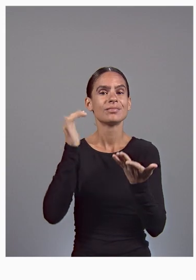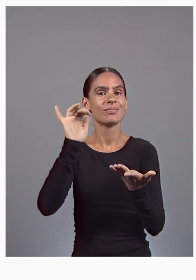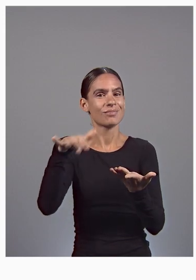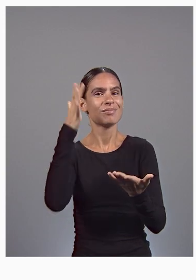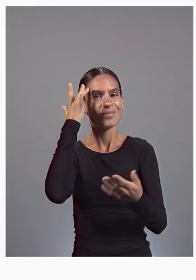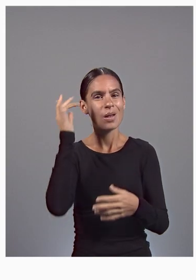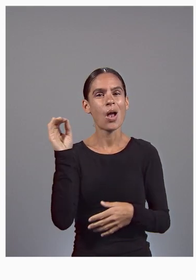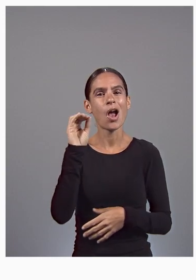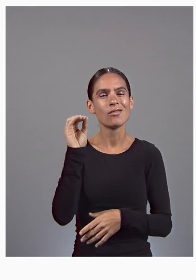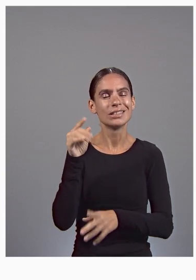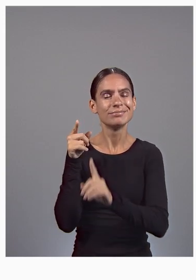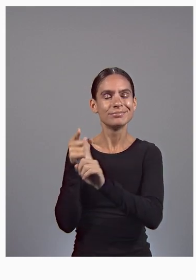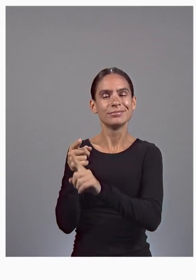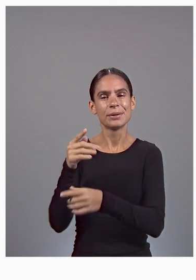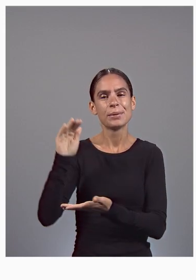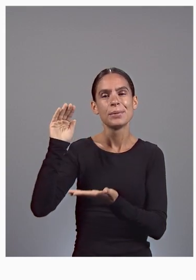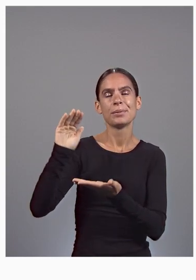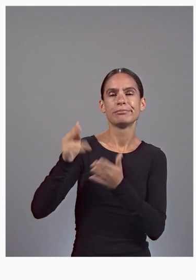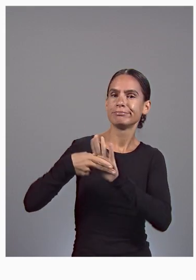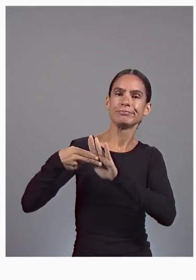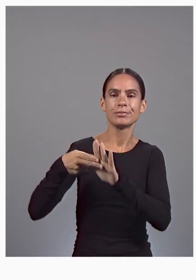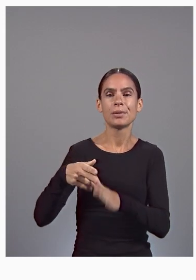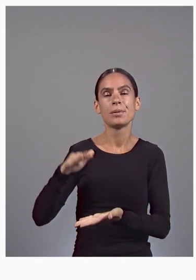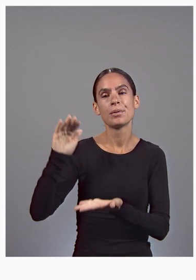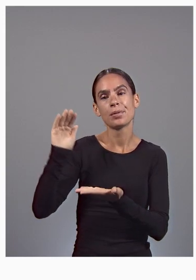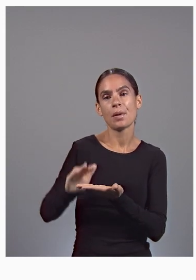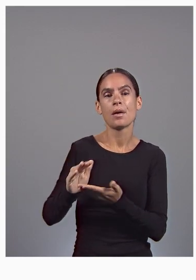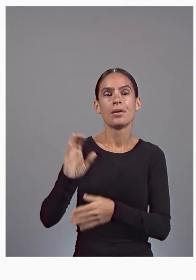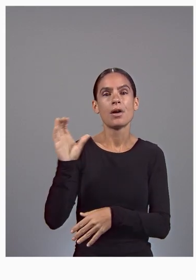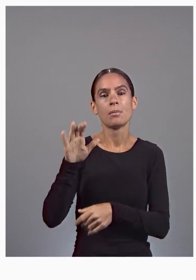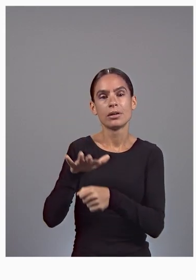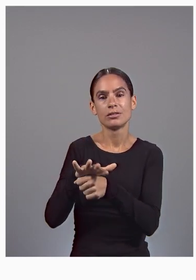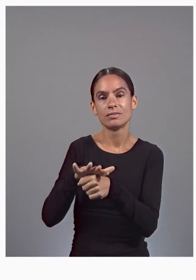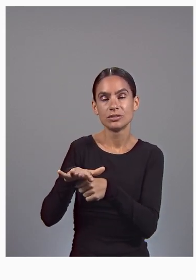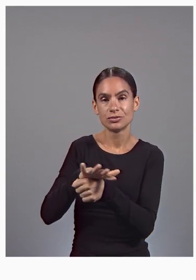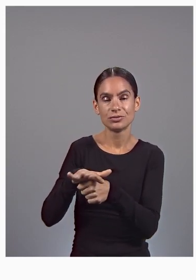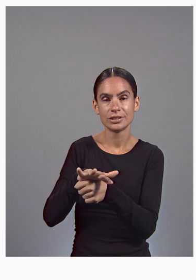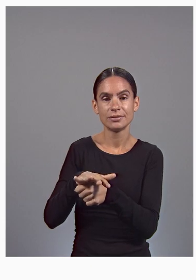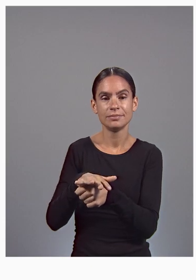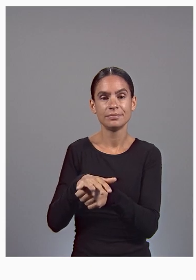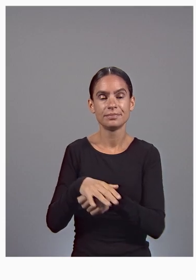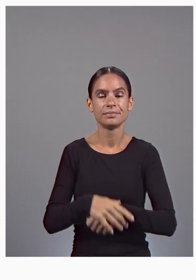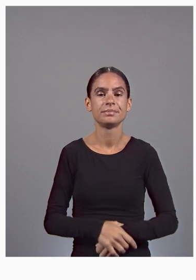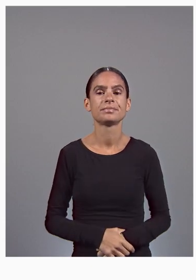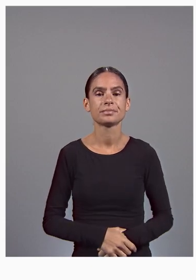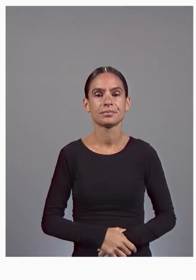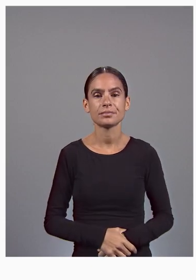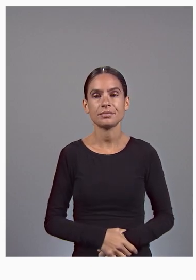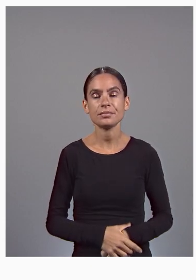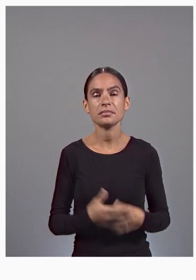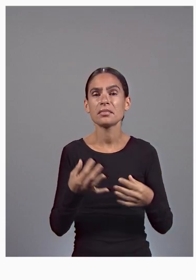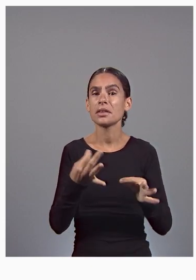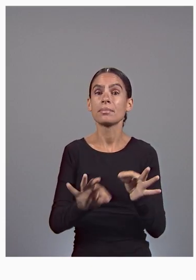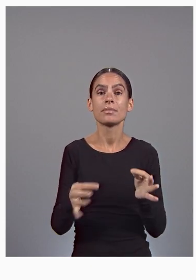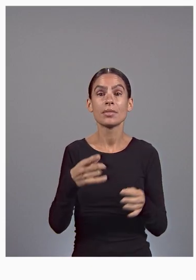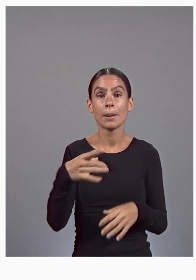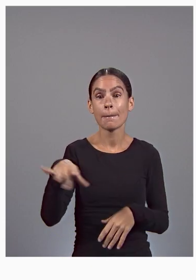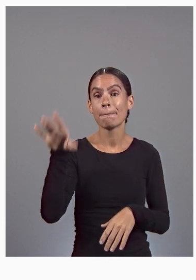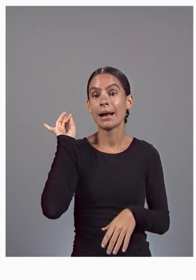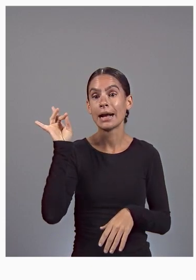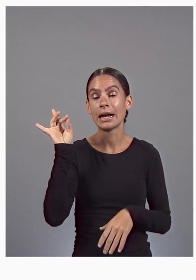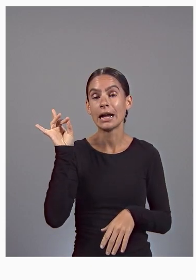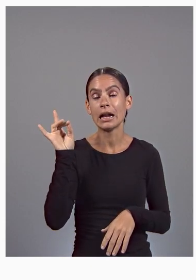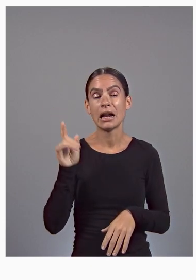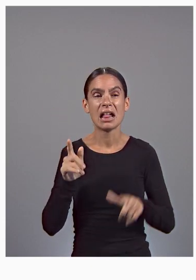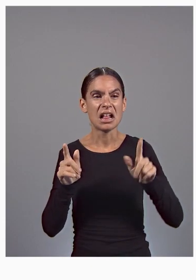it is indicated as a low-carbon region. In fact, a simple choice of Oregon